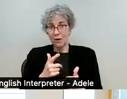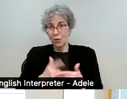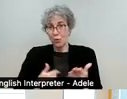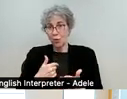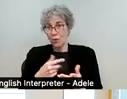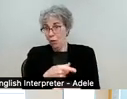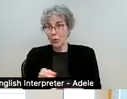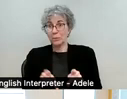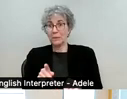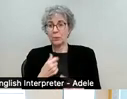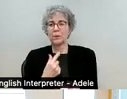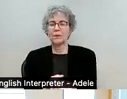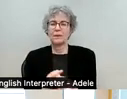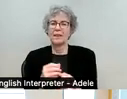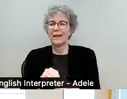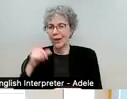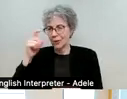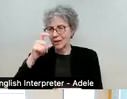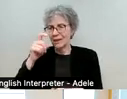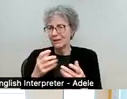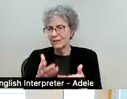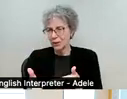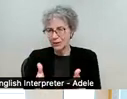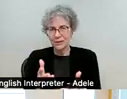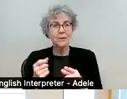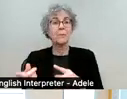So I want to introduce you next to Ralph to give you an idea of